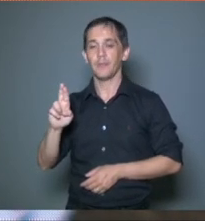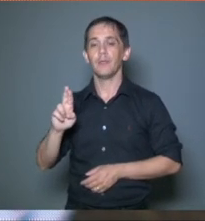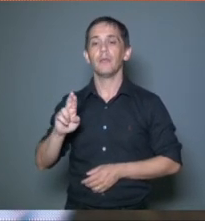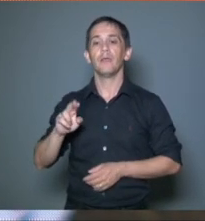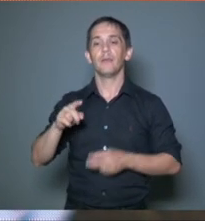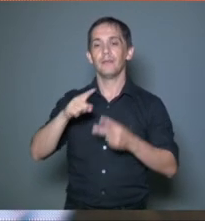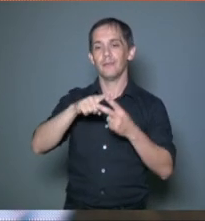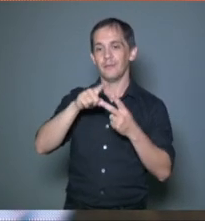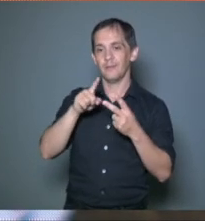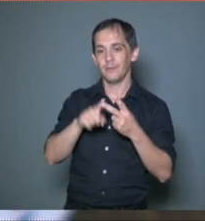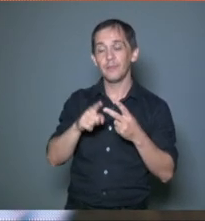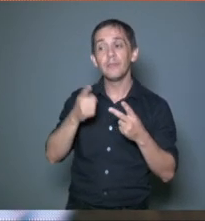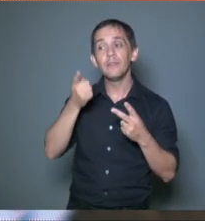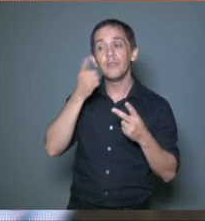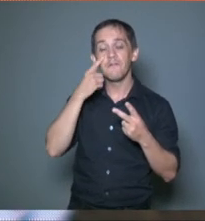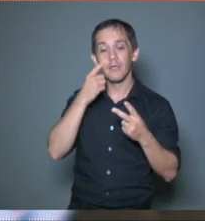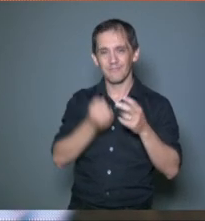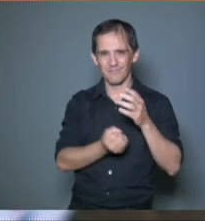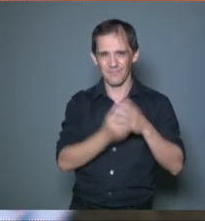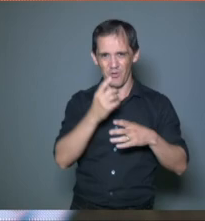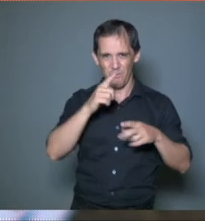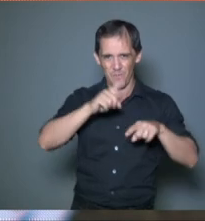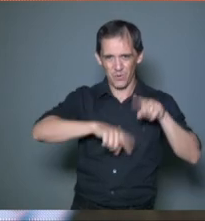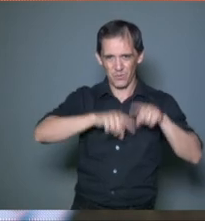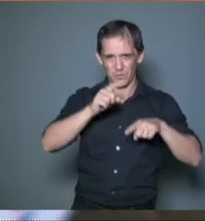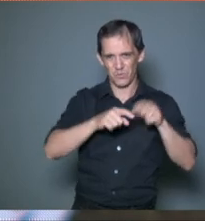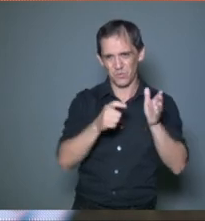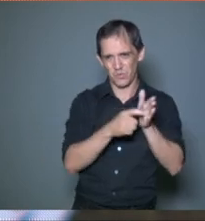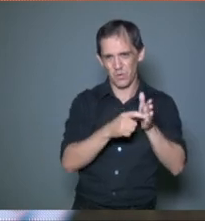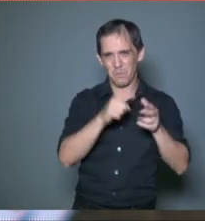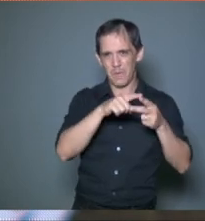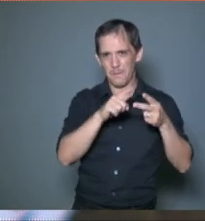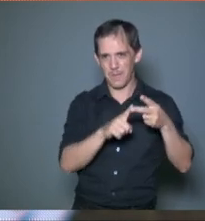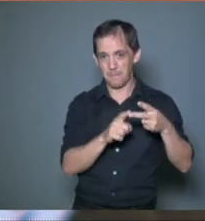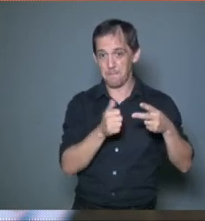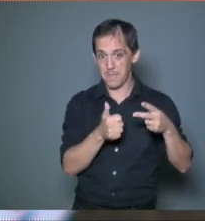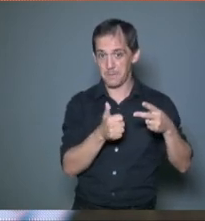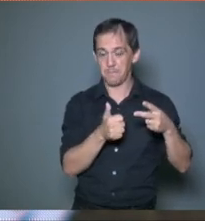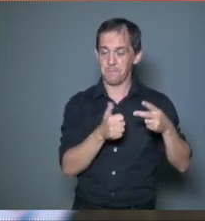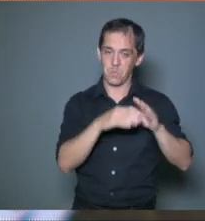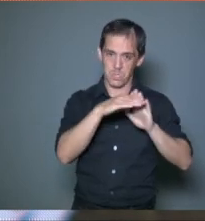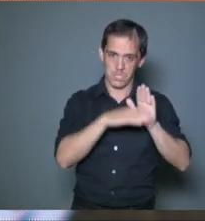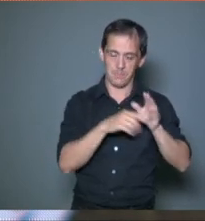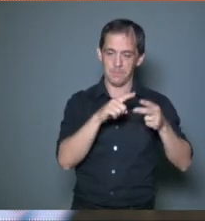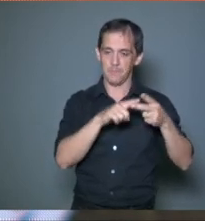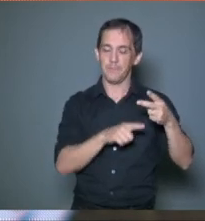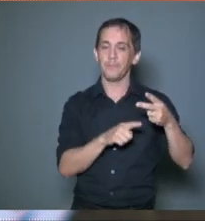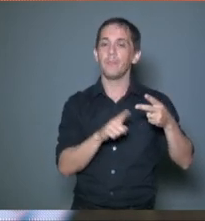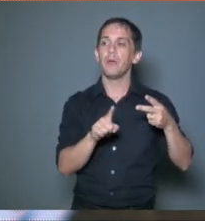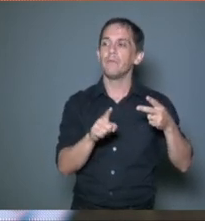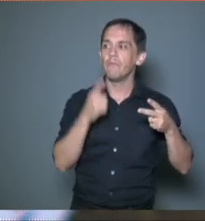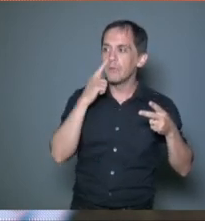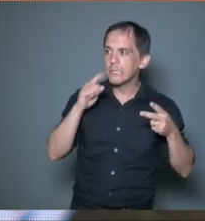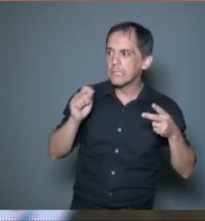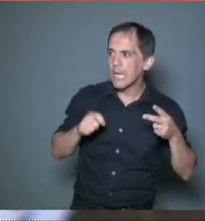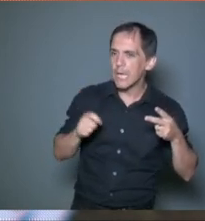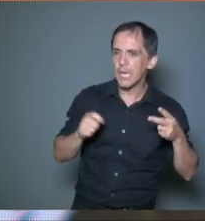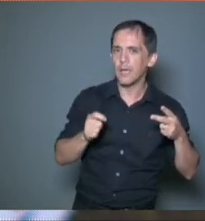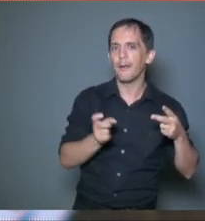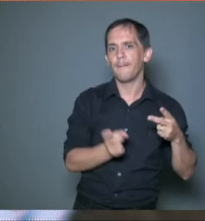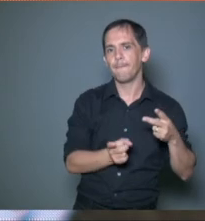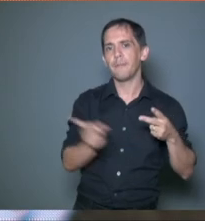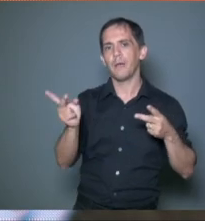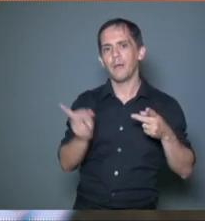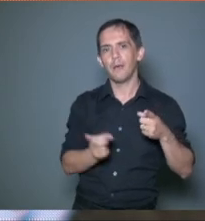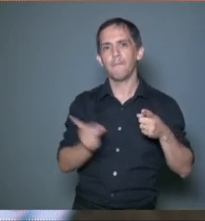bias to keep an eye on investment opportunities and development opportunities.